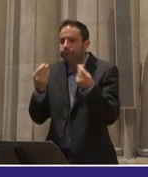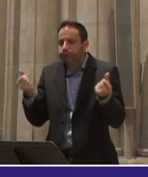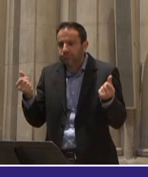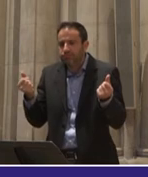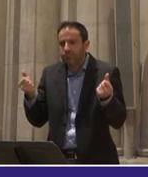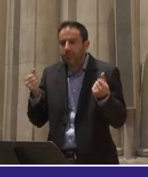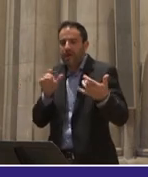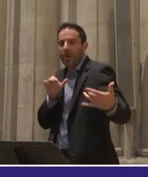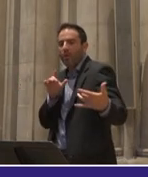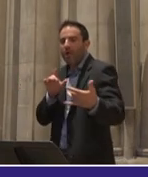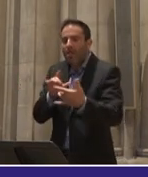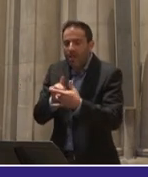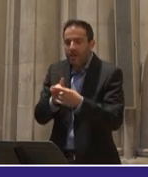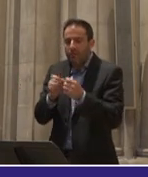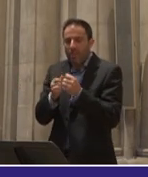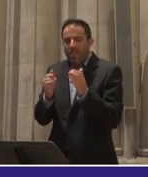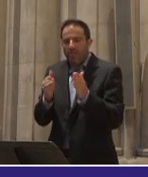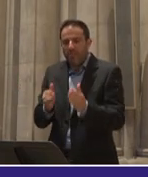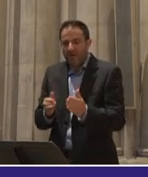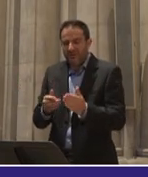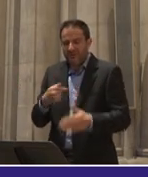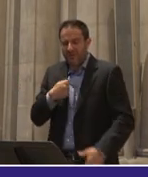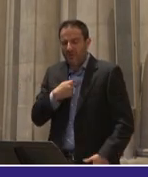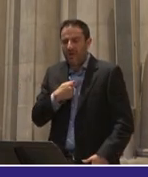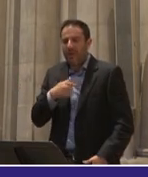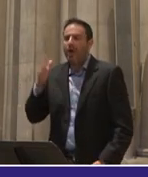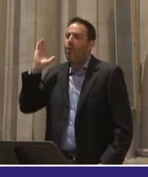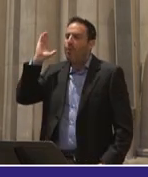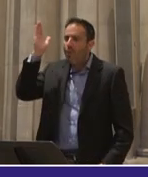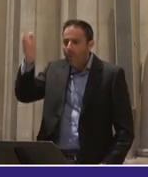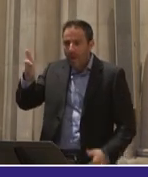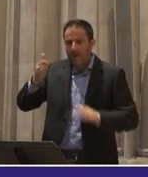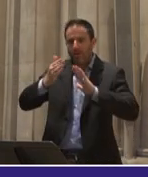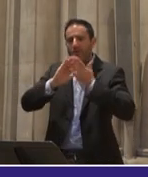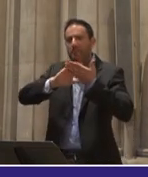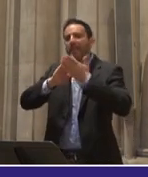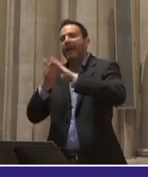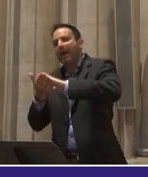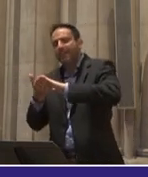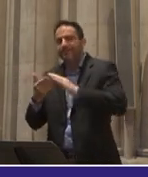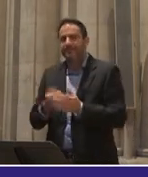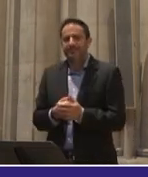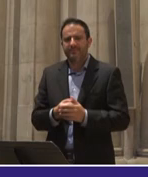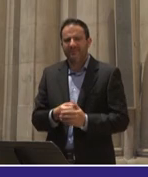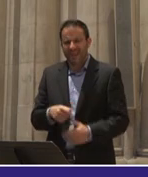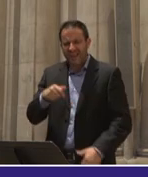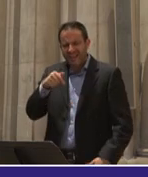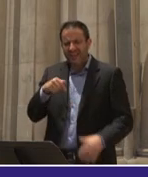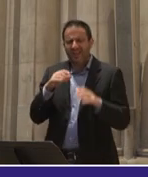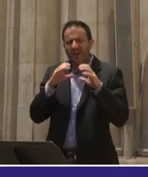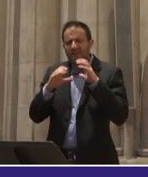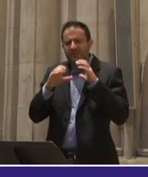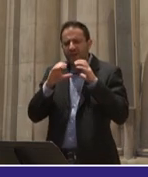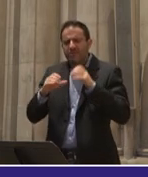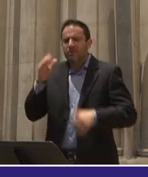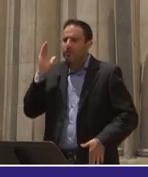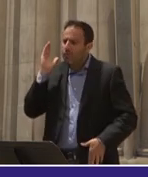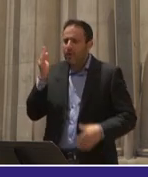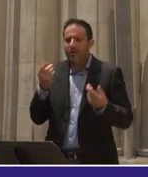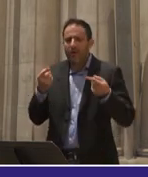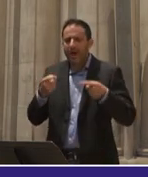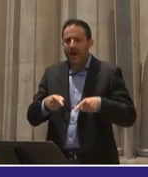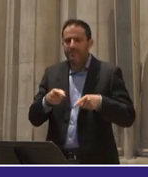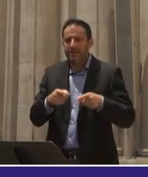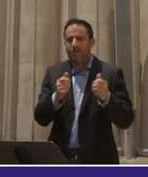with the person we are about to become. They are the conversations that will happen with